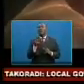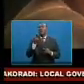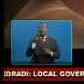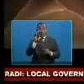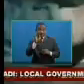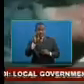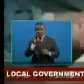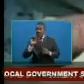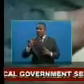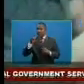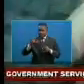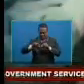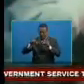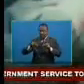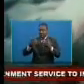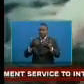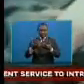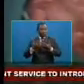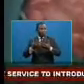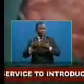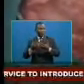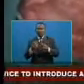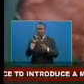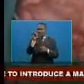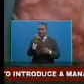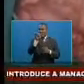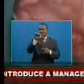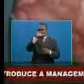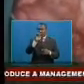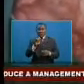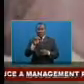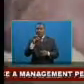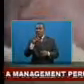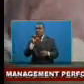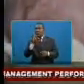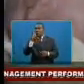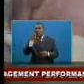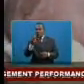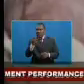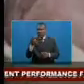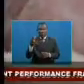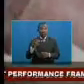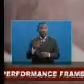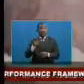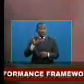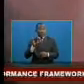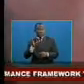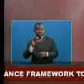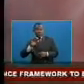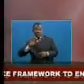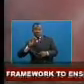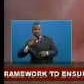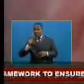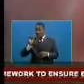Since the first test tube baby, Louise Joy Brown's birth on July 25, 1978, in a hospital